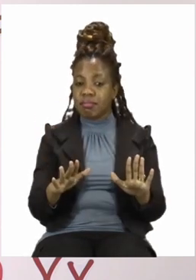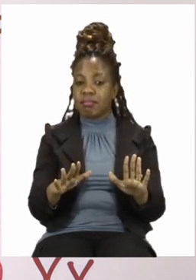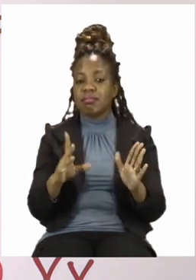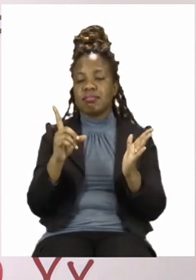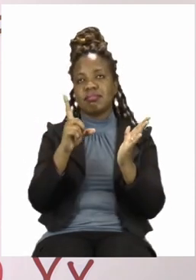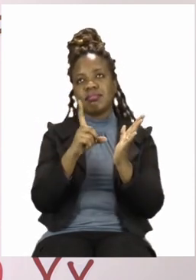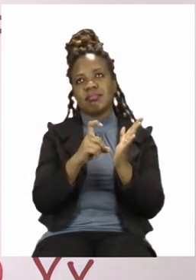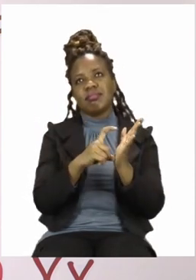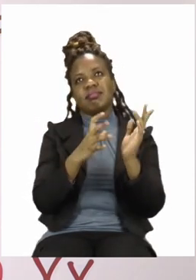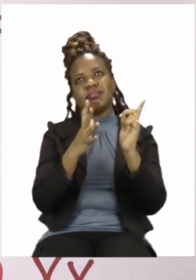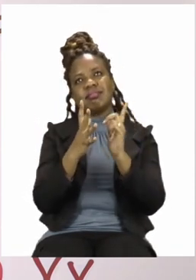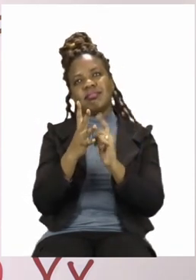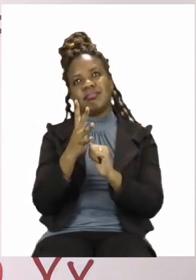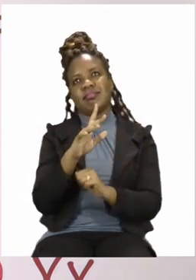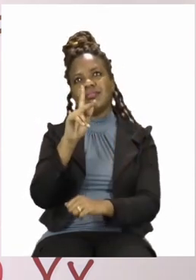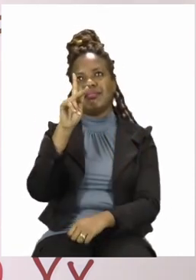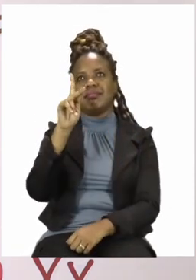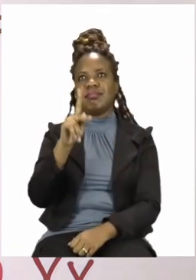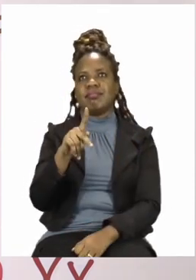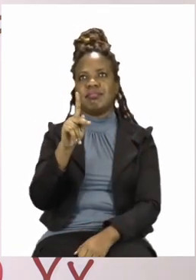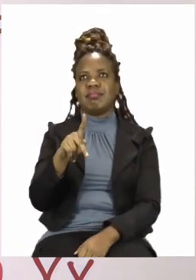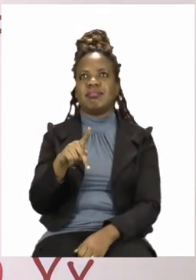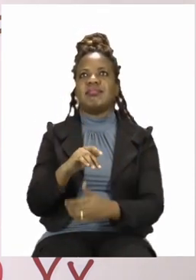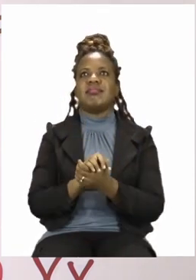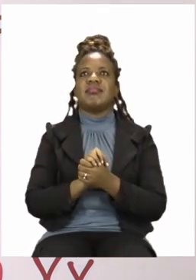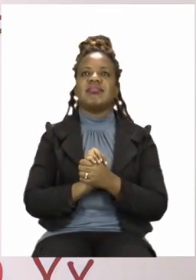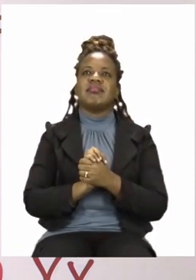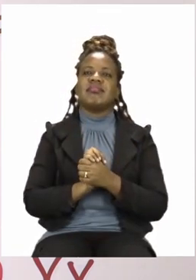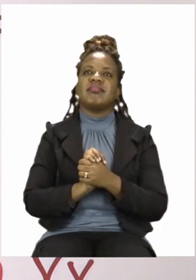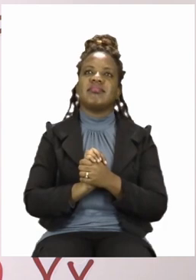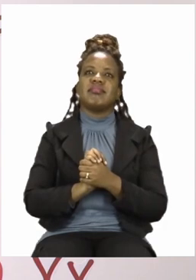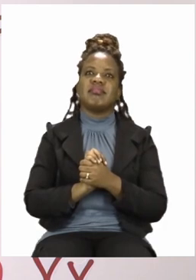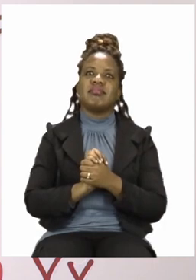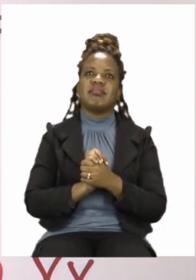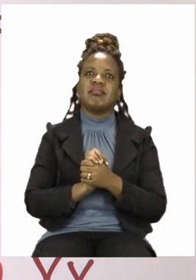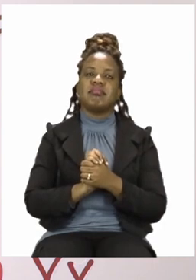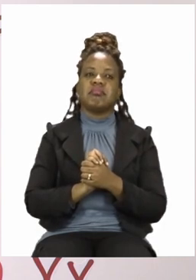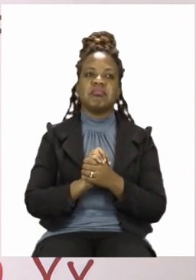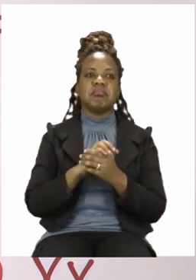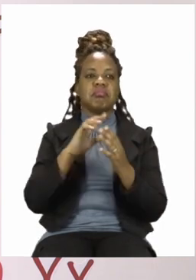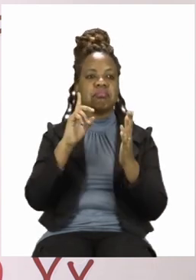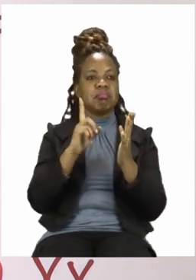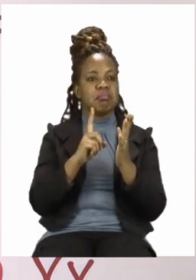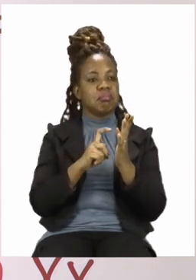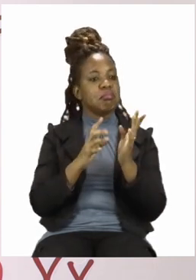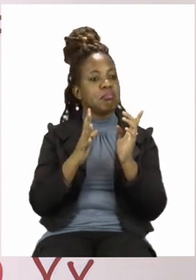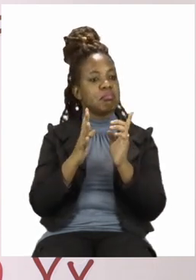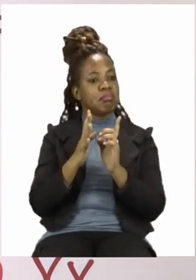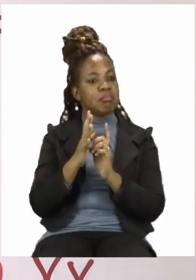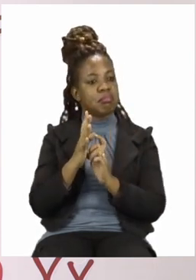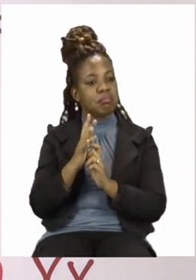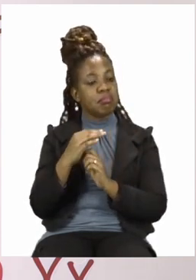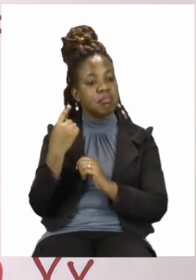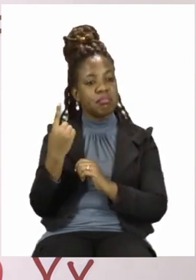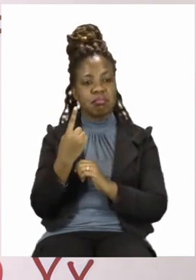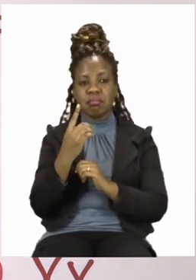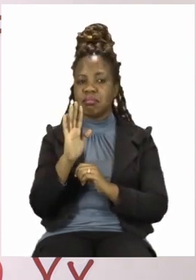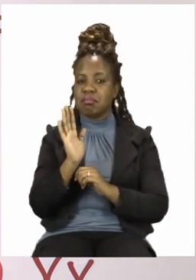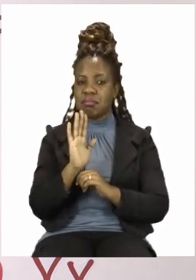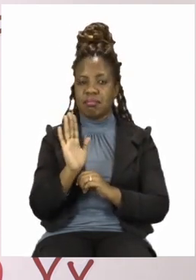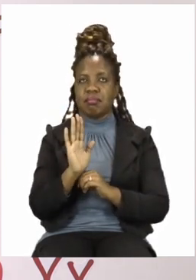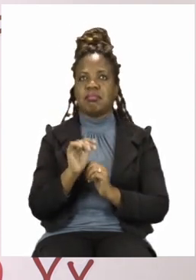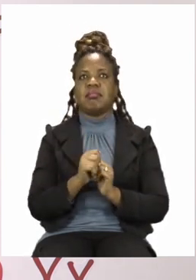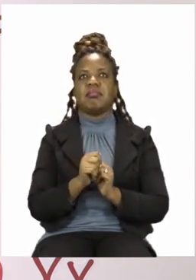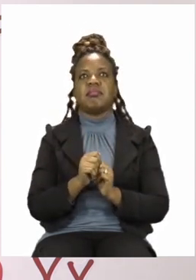to sanitize. Remember, sanitizing is not the only way we can stay safe. We can